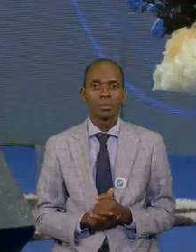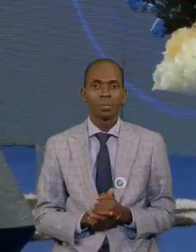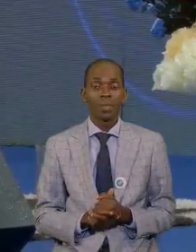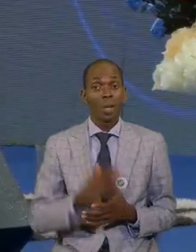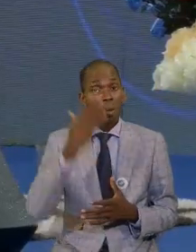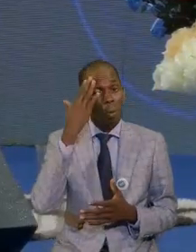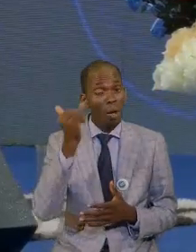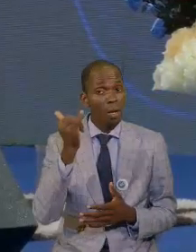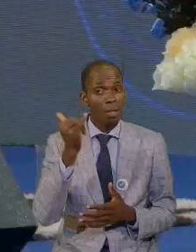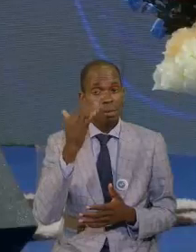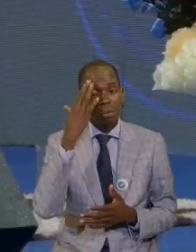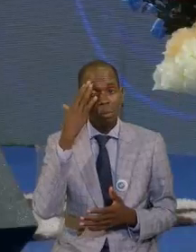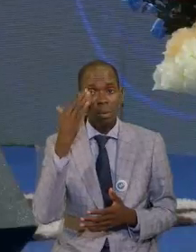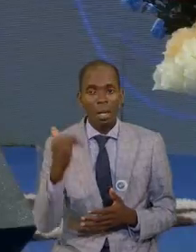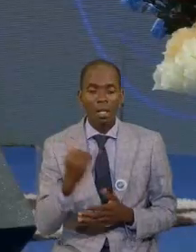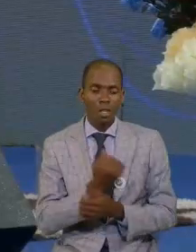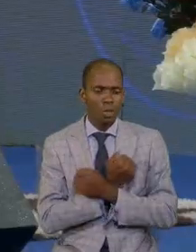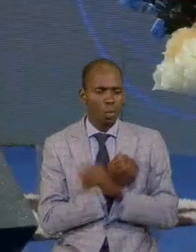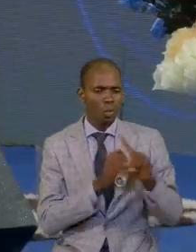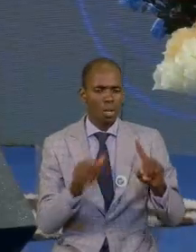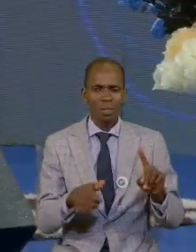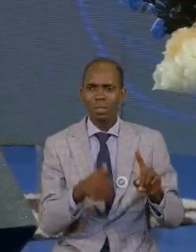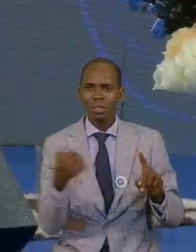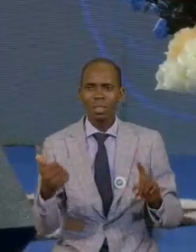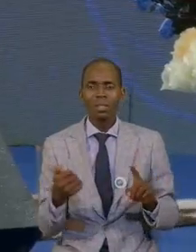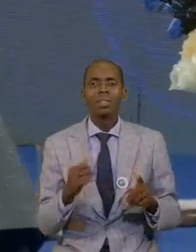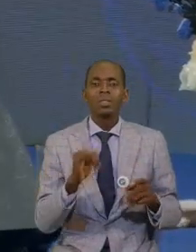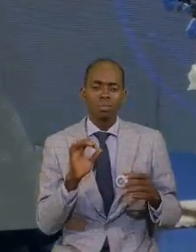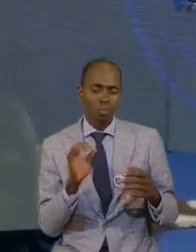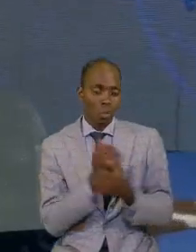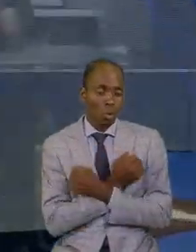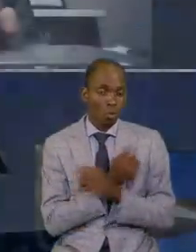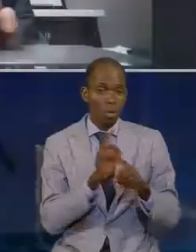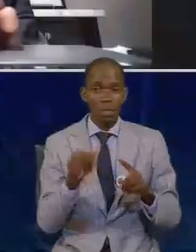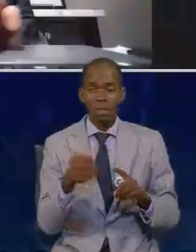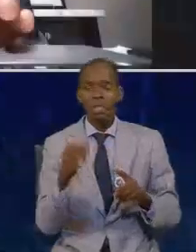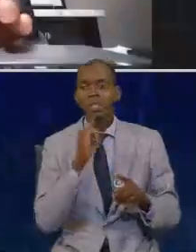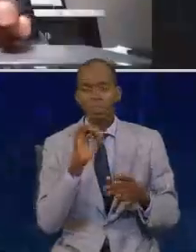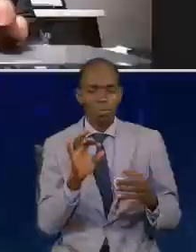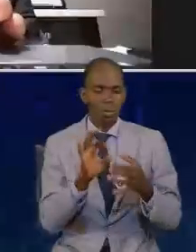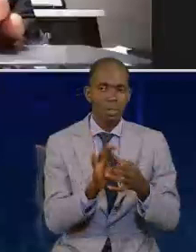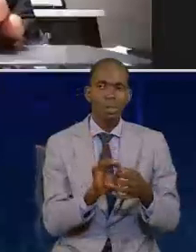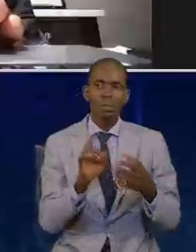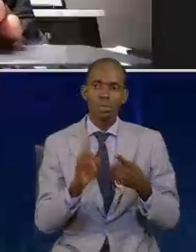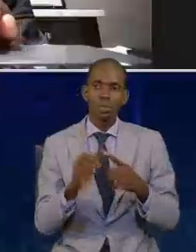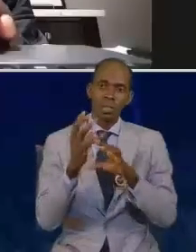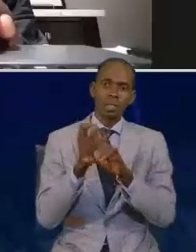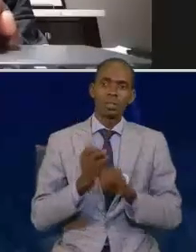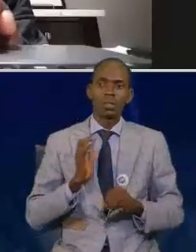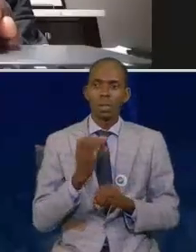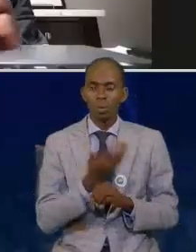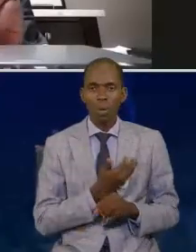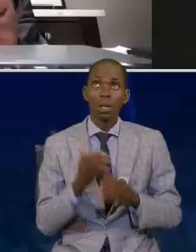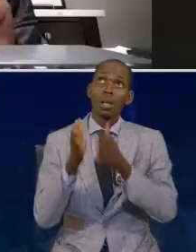Why? Love one another is connected with receiving our request from him.